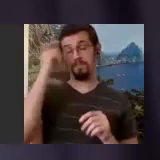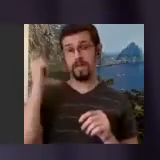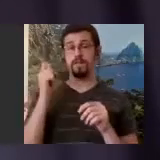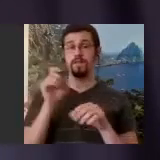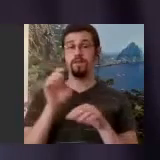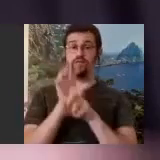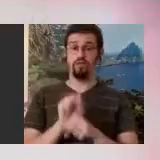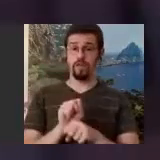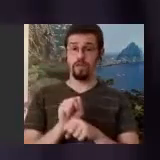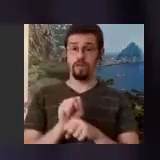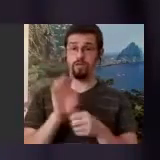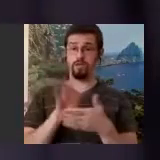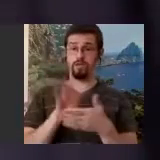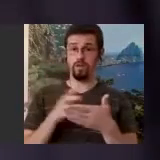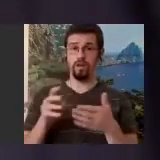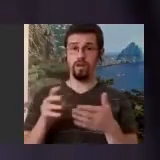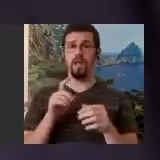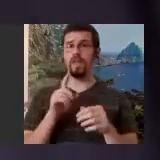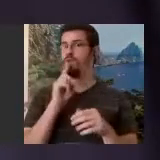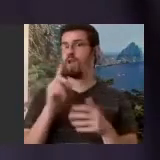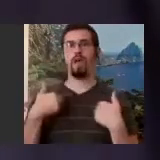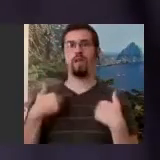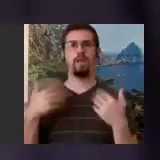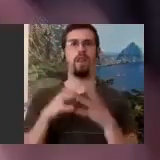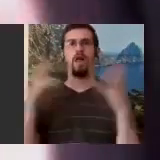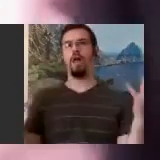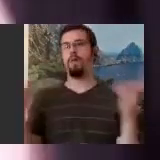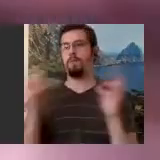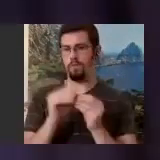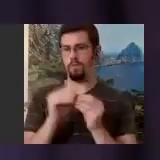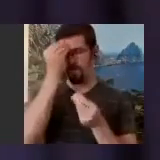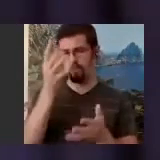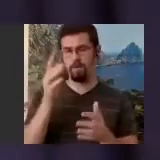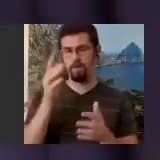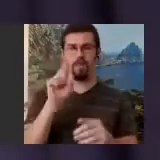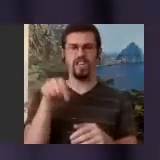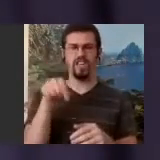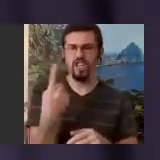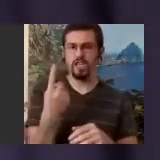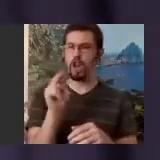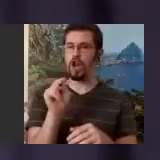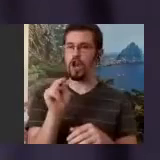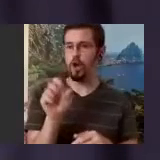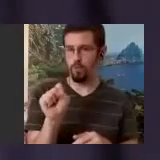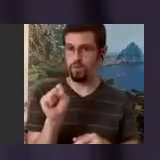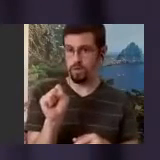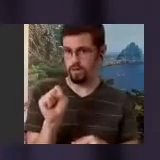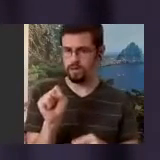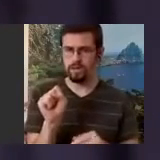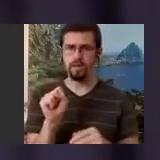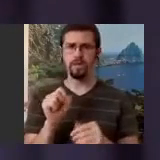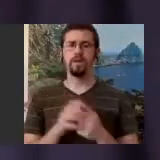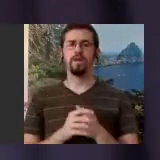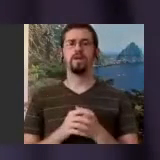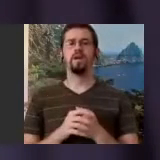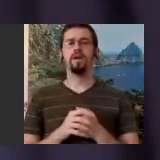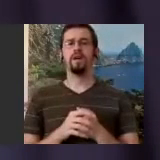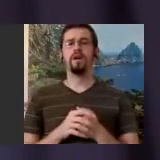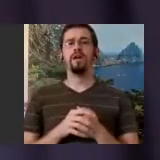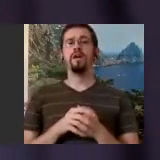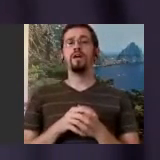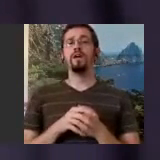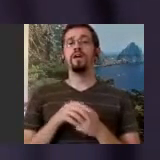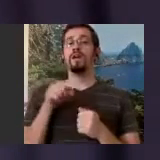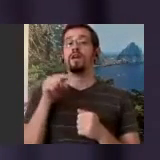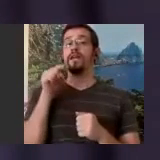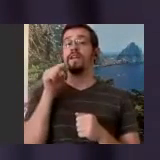established, it actually carries much more information than just the notes on the page, as it were. So this is an